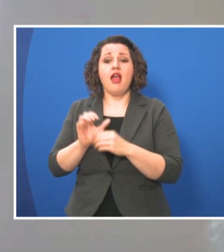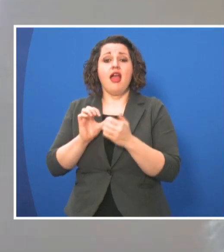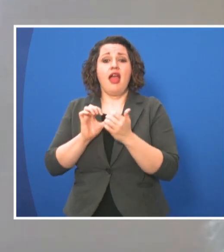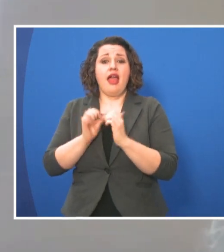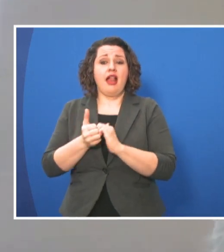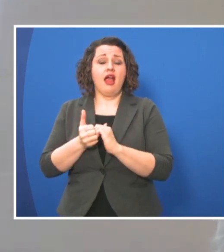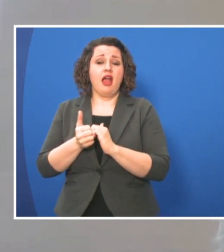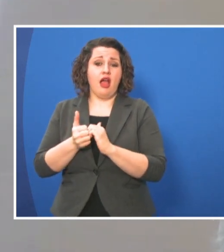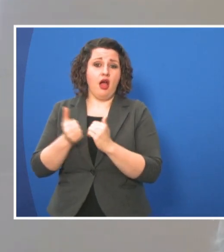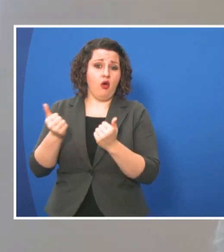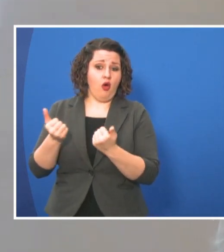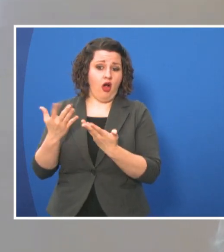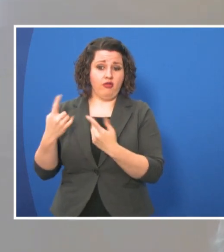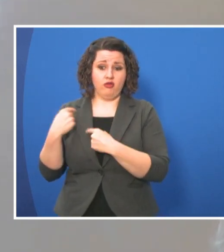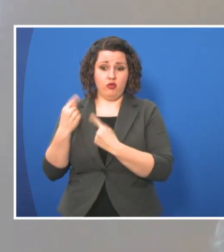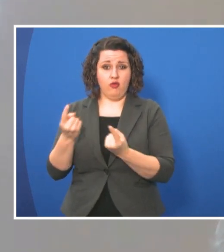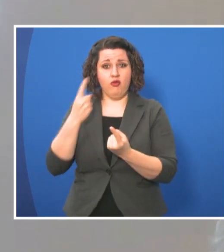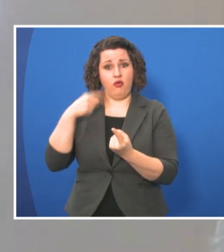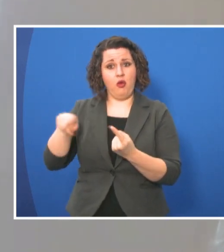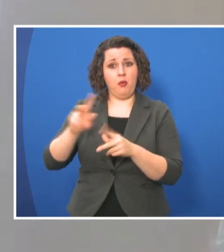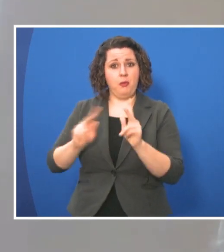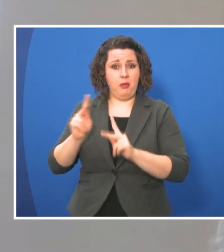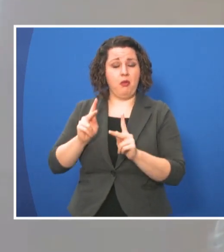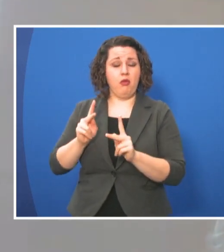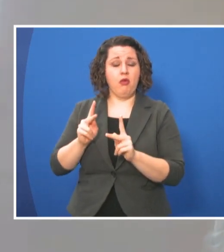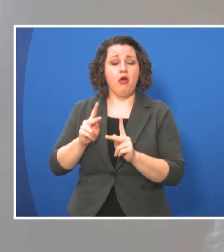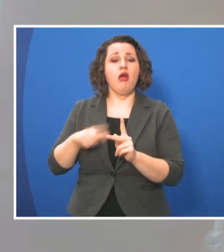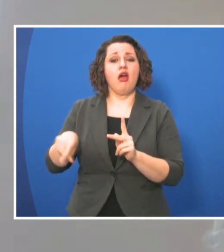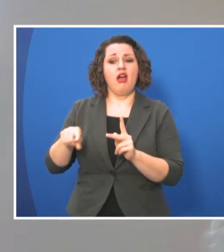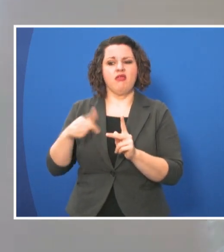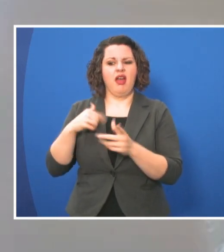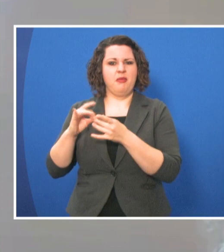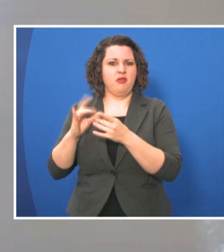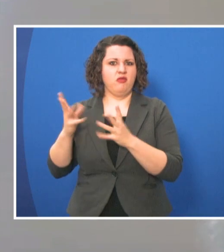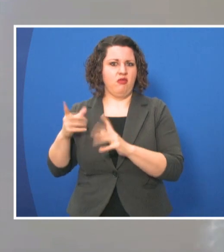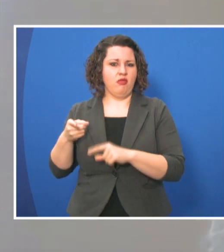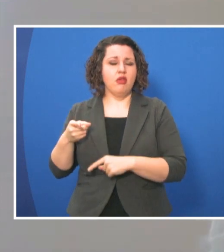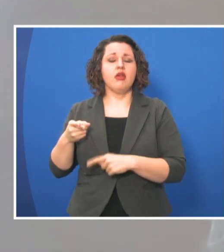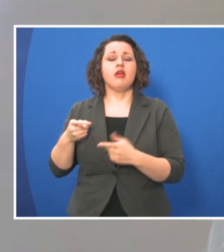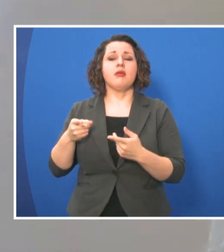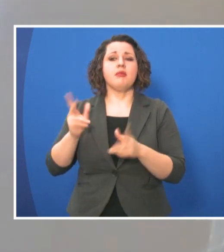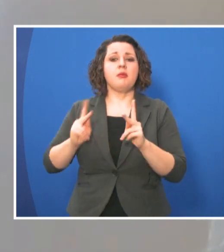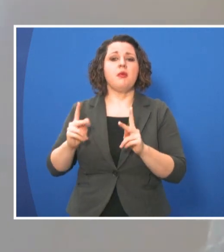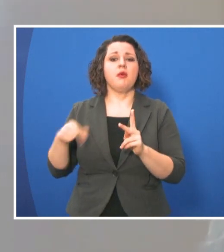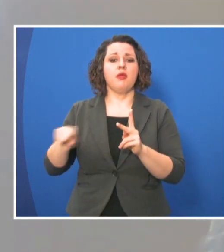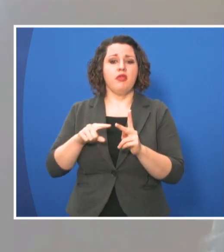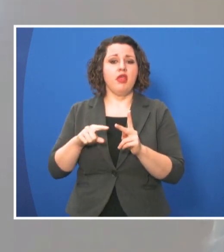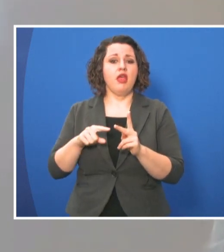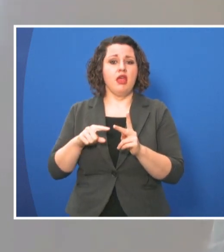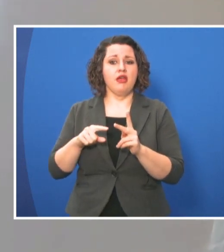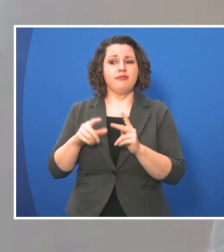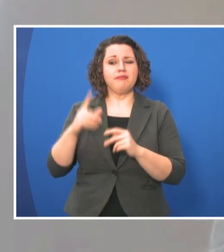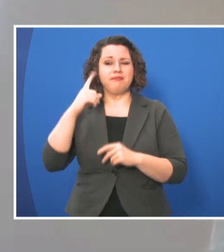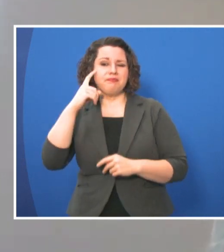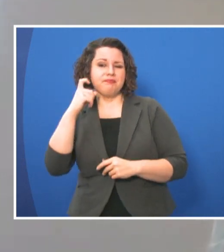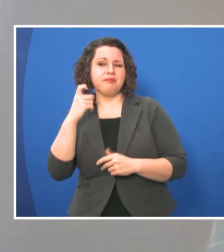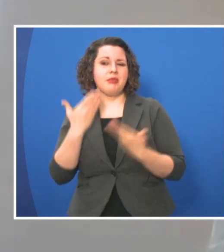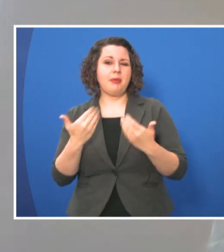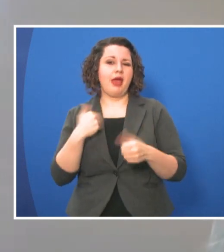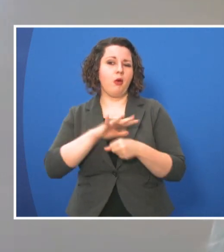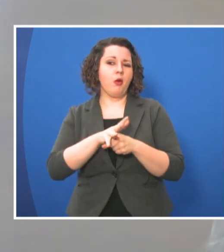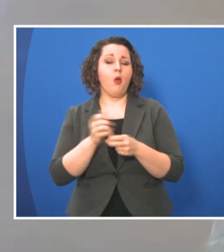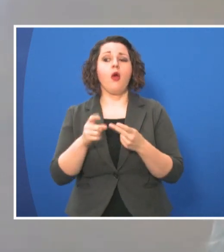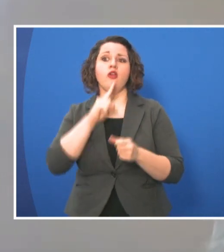it so far is to those groups of individuals that I mentioned. So people who have been suspected or confirmed to have